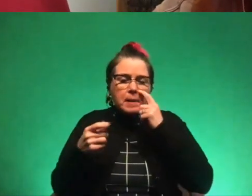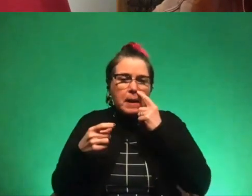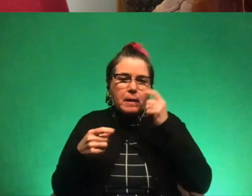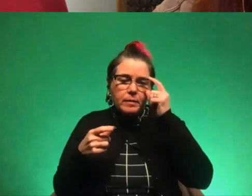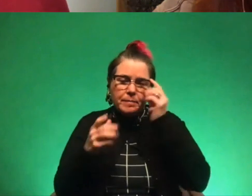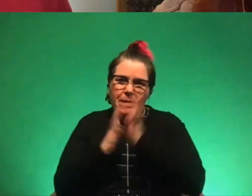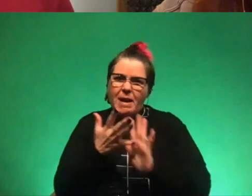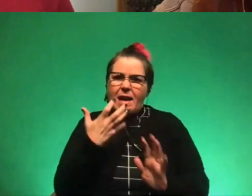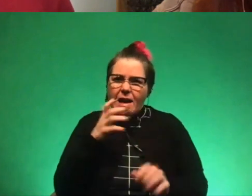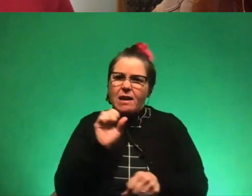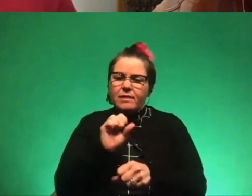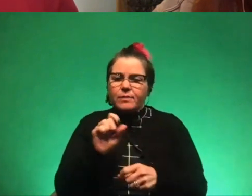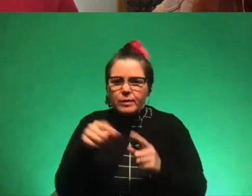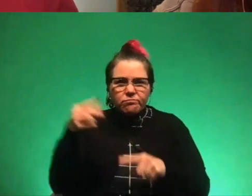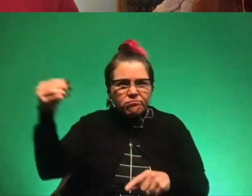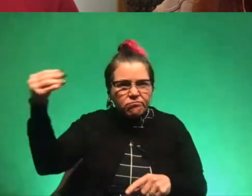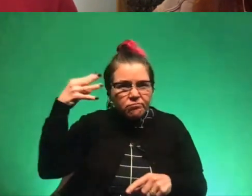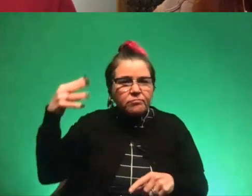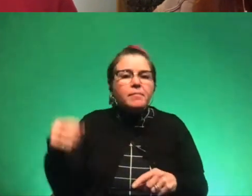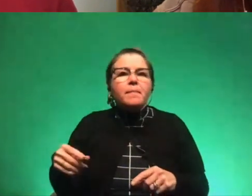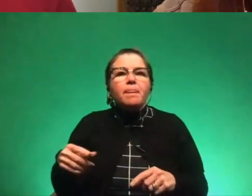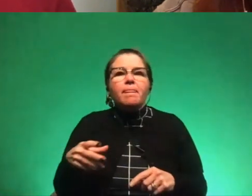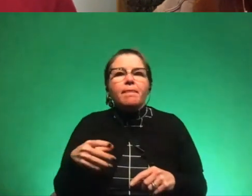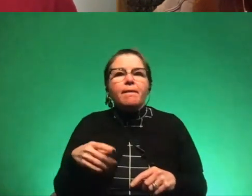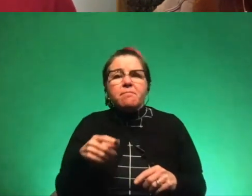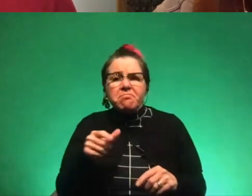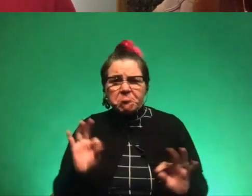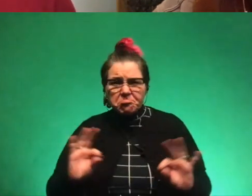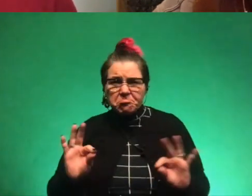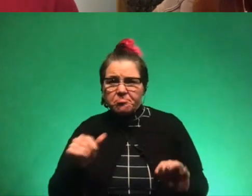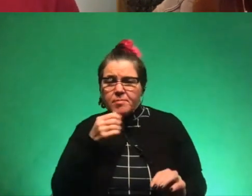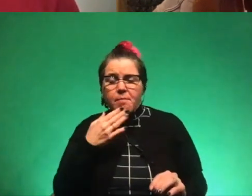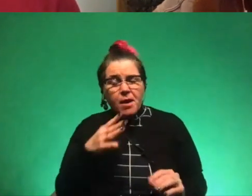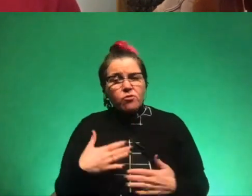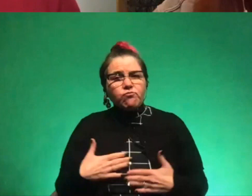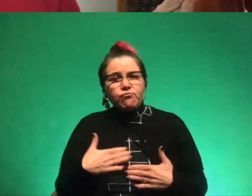know, you get quite warm when the sun's out, and it's not so bad. It's actually kind of pleasant.